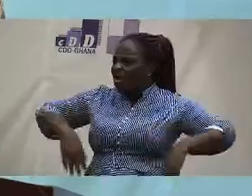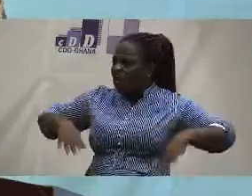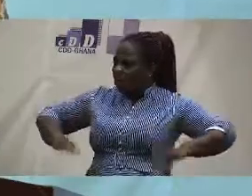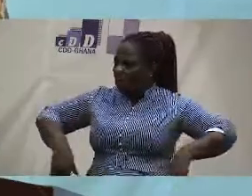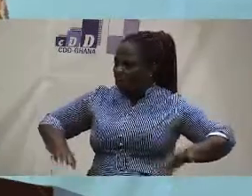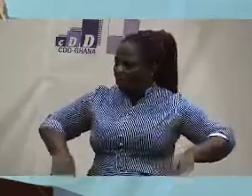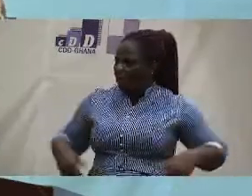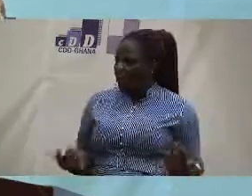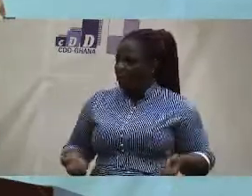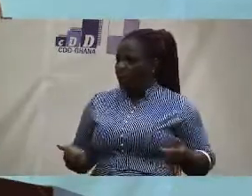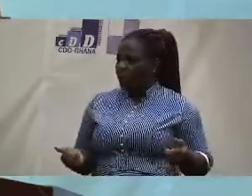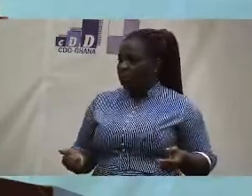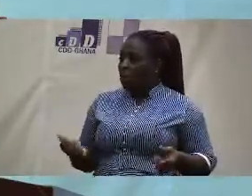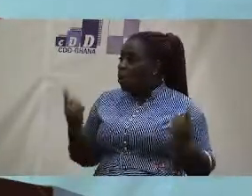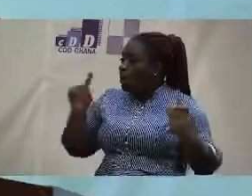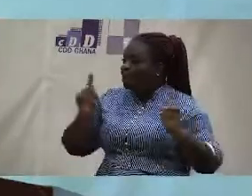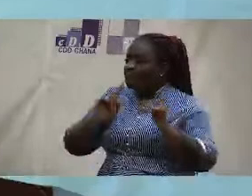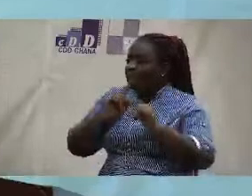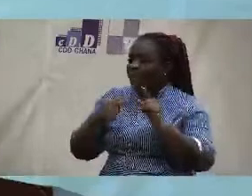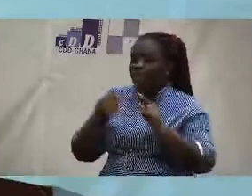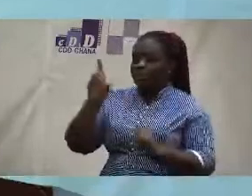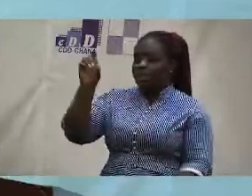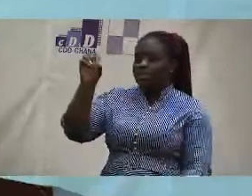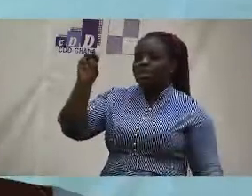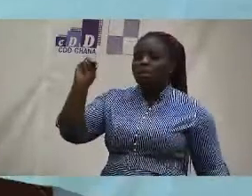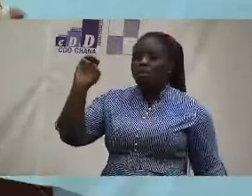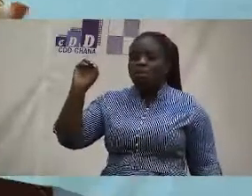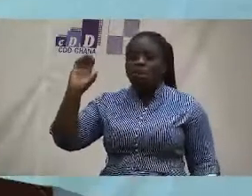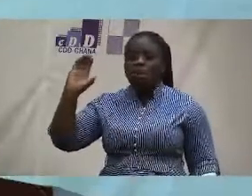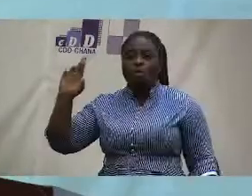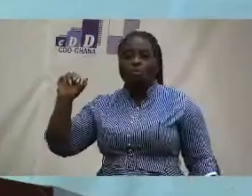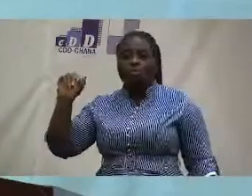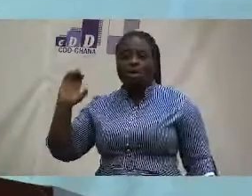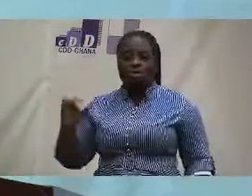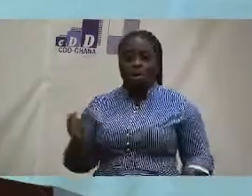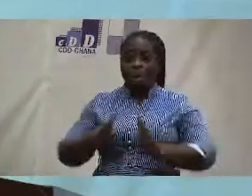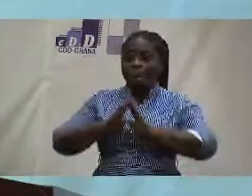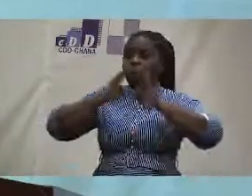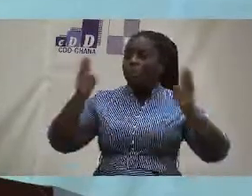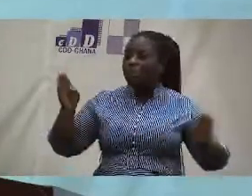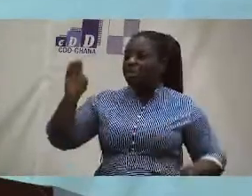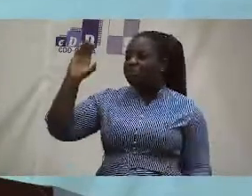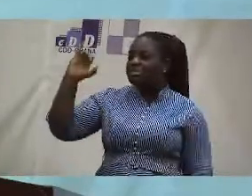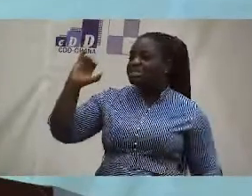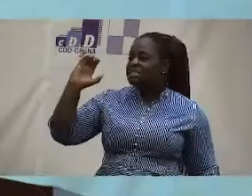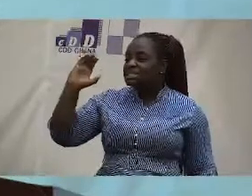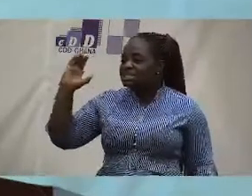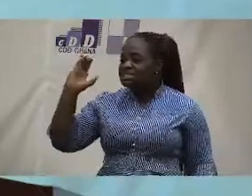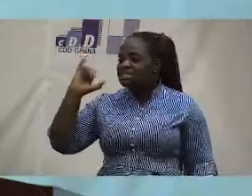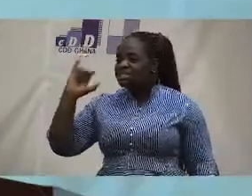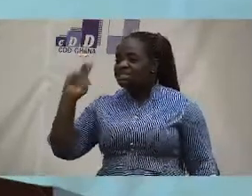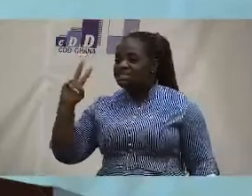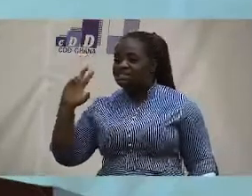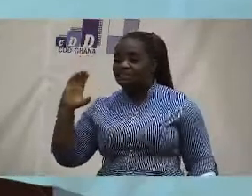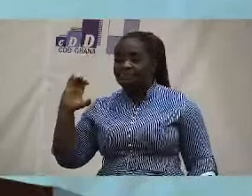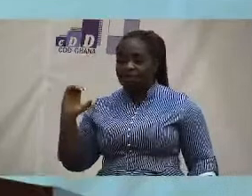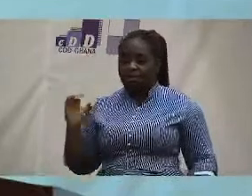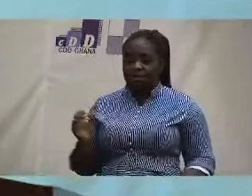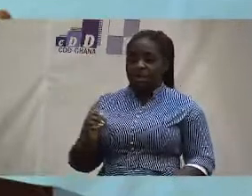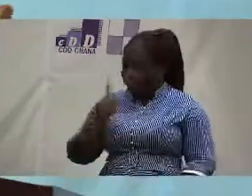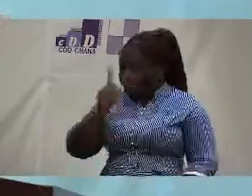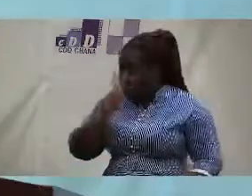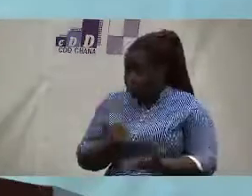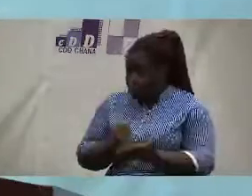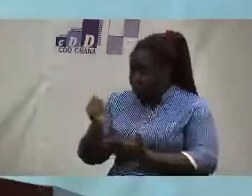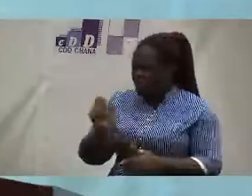outlook is actually important when it comes to democracy promotion and opening up the civic space, if we really want to be truthful to ourselves.